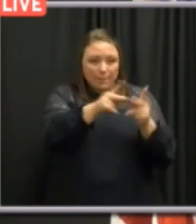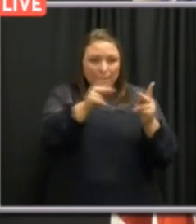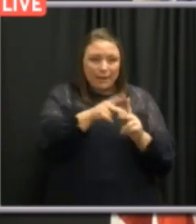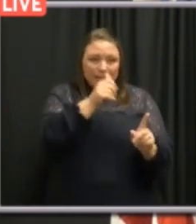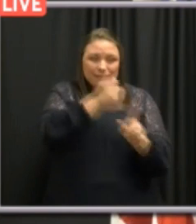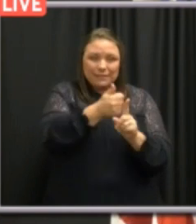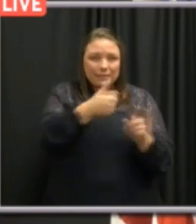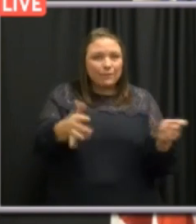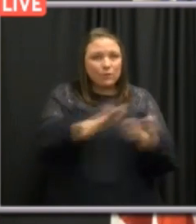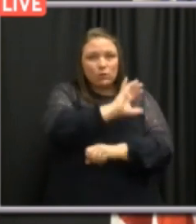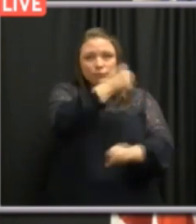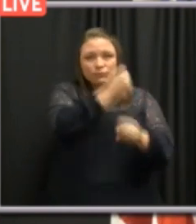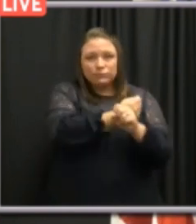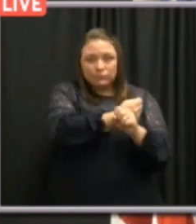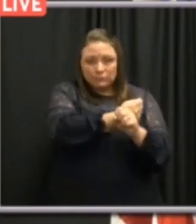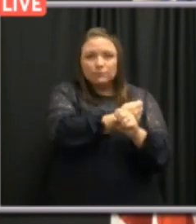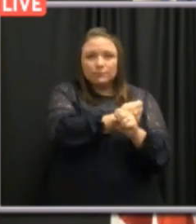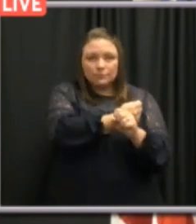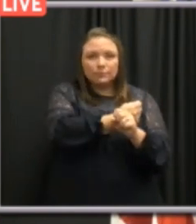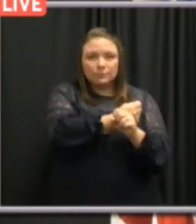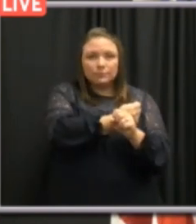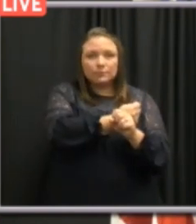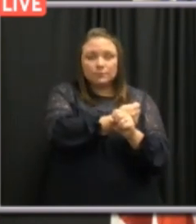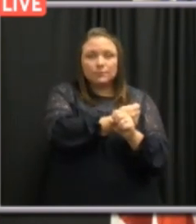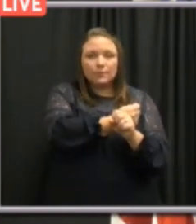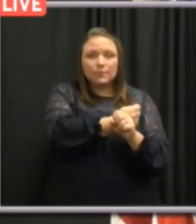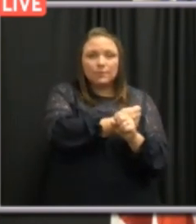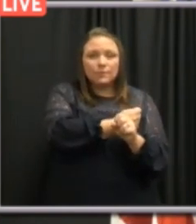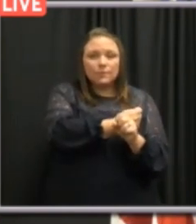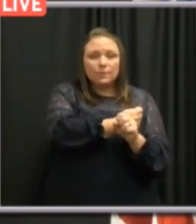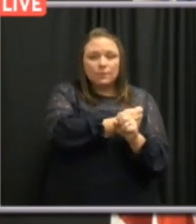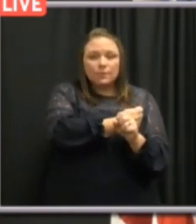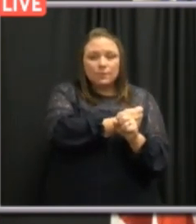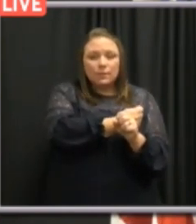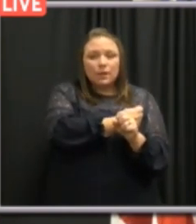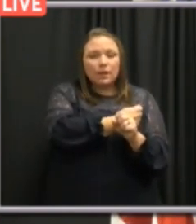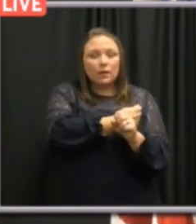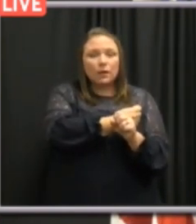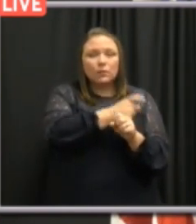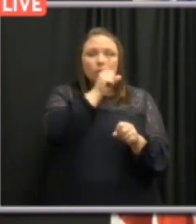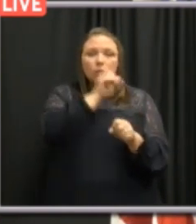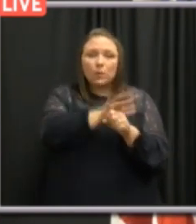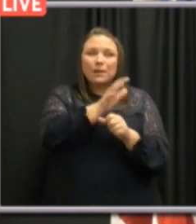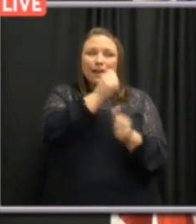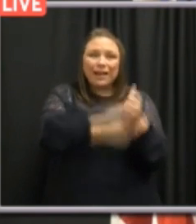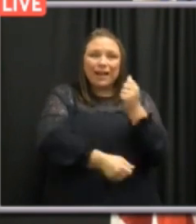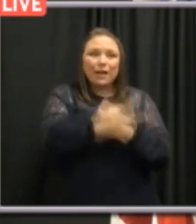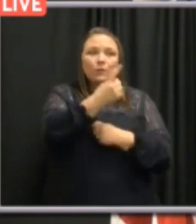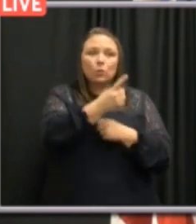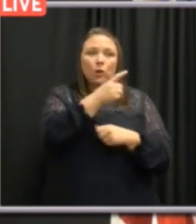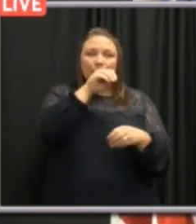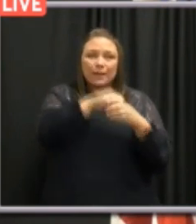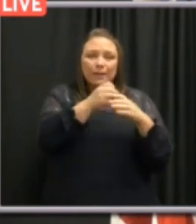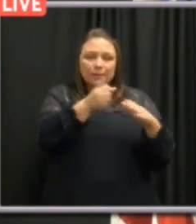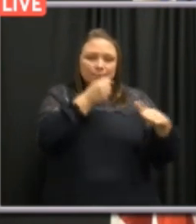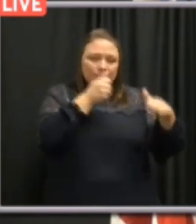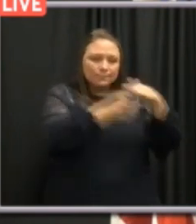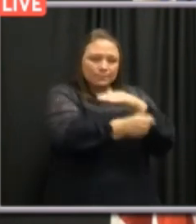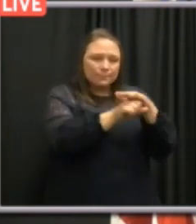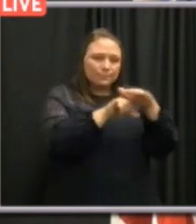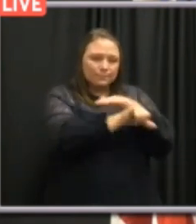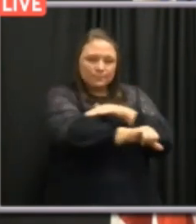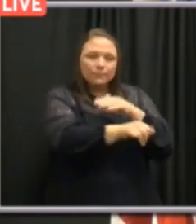on full lockdown, that we have assured that everyone is in isolation and wearing